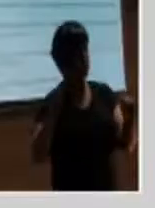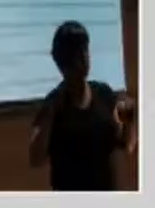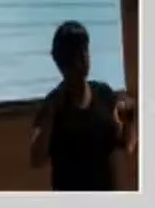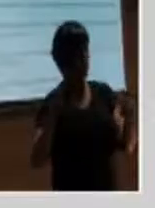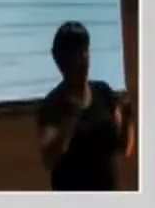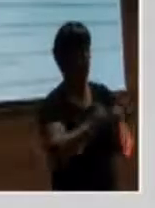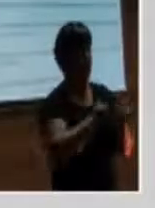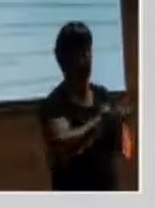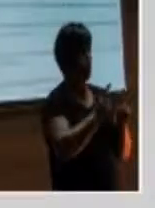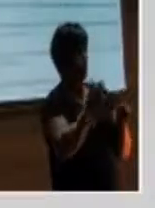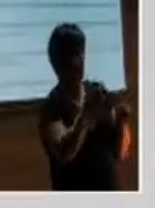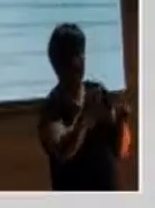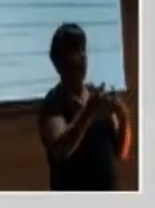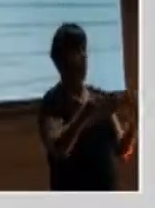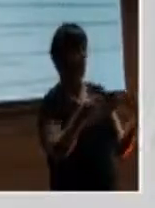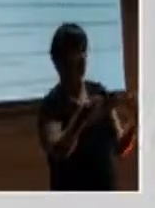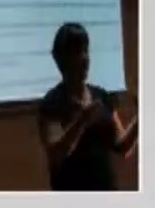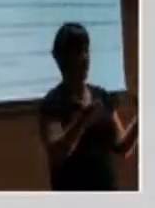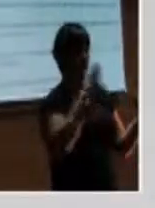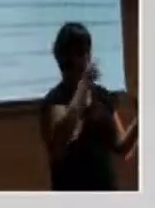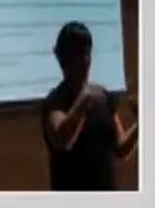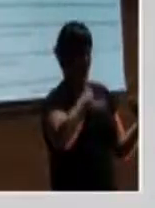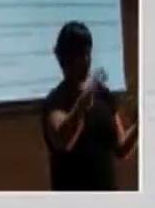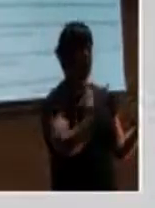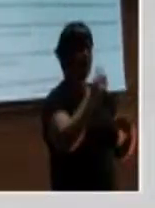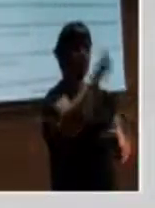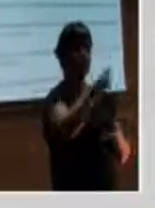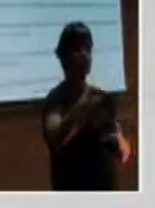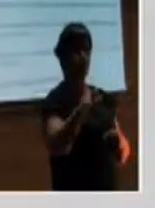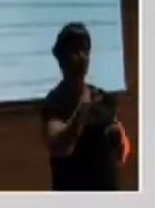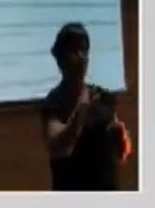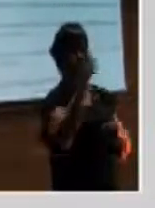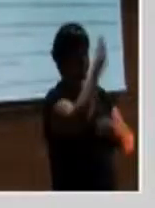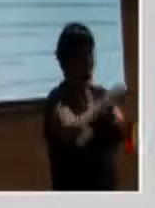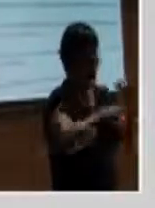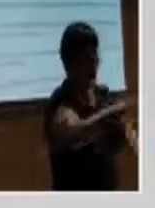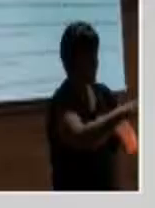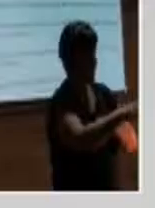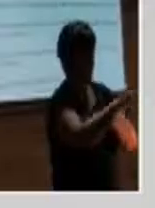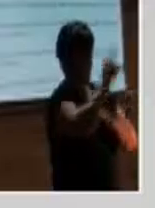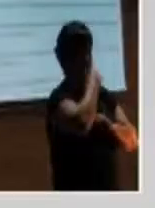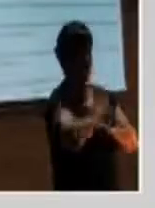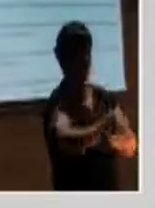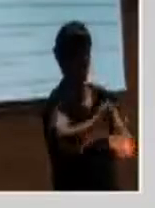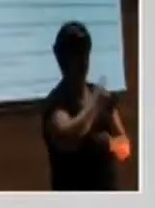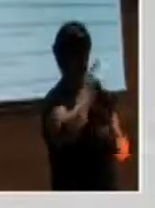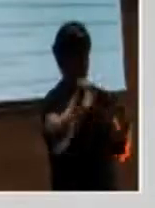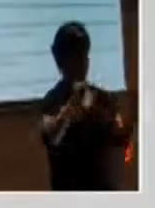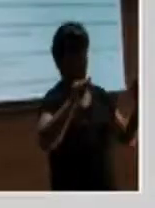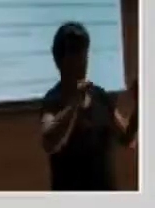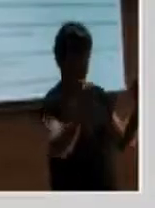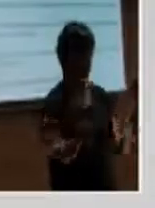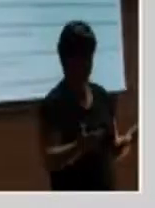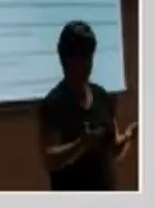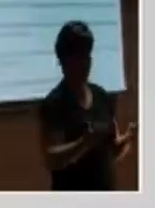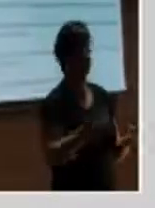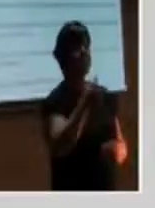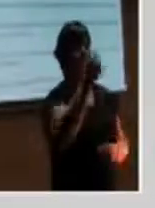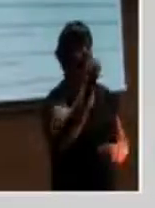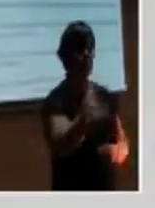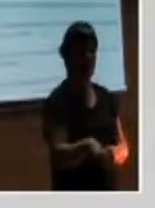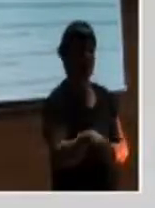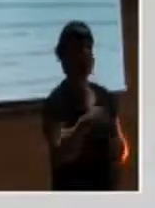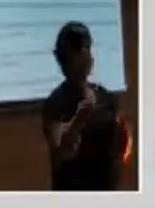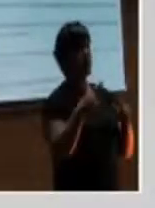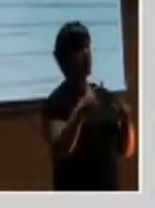that easily. And this is why we also concentrate and focus on the digital tools. Well, without digital